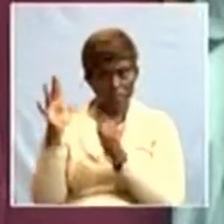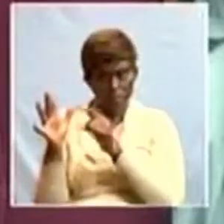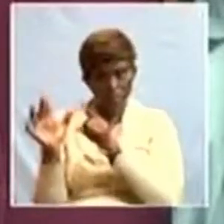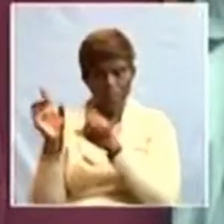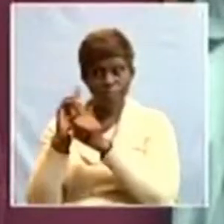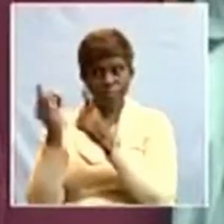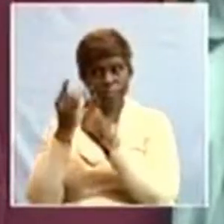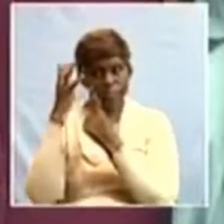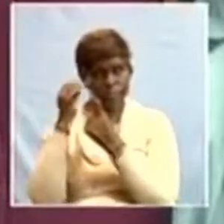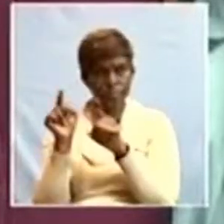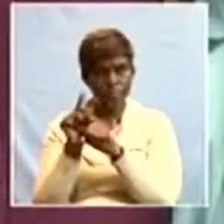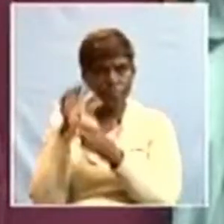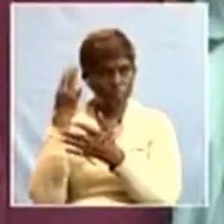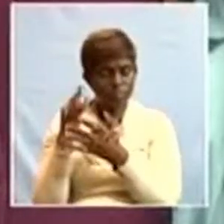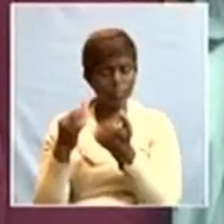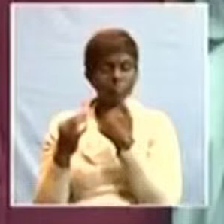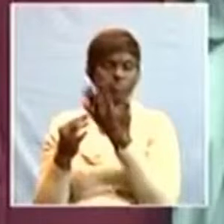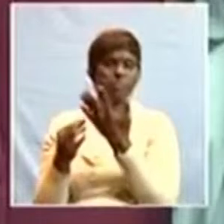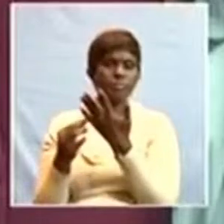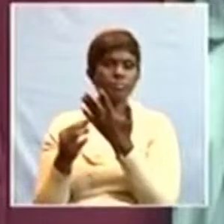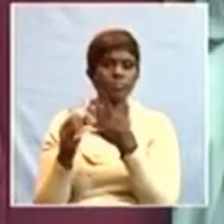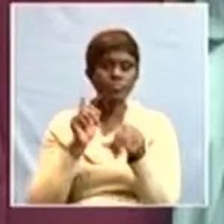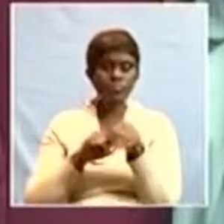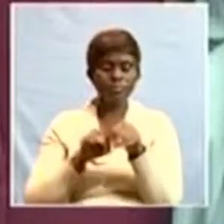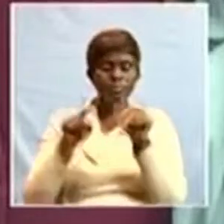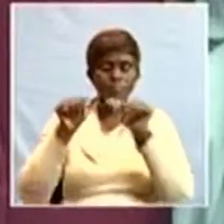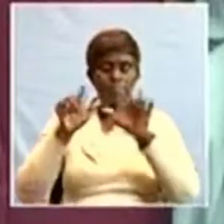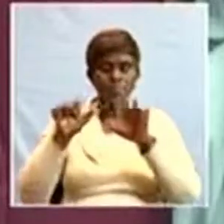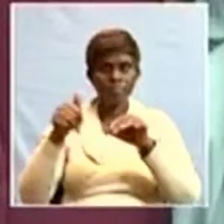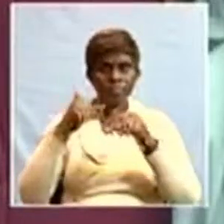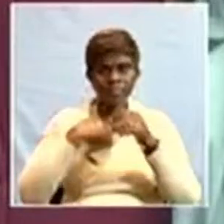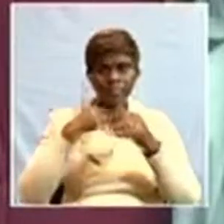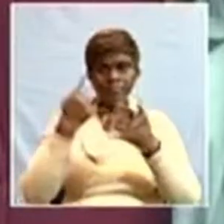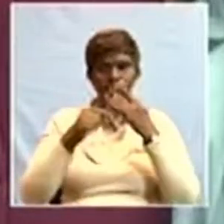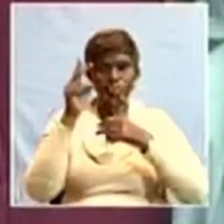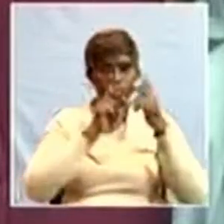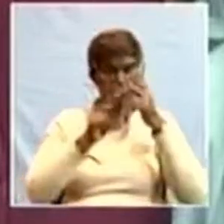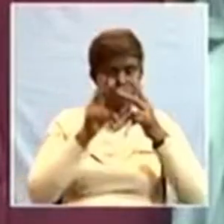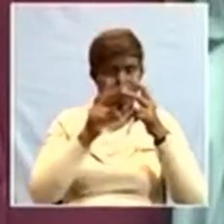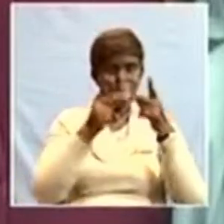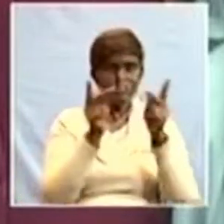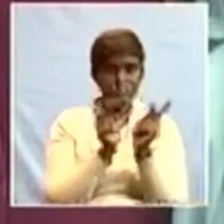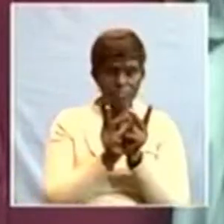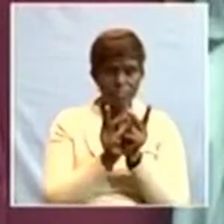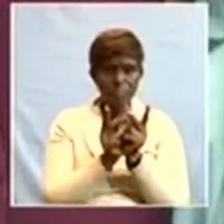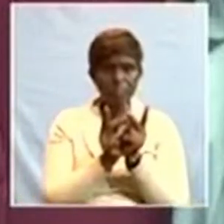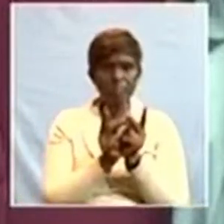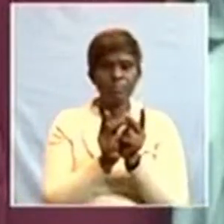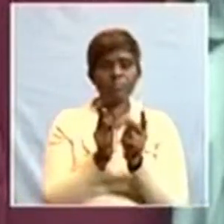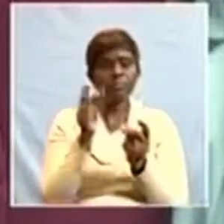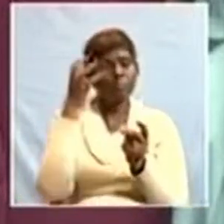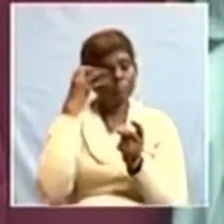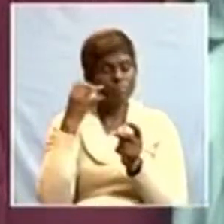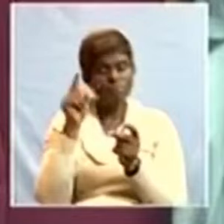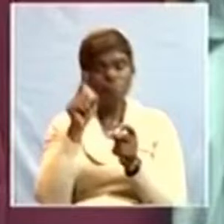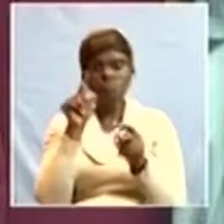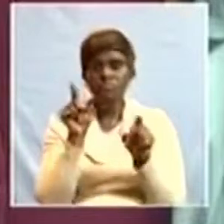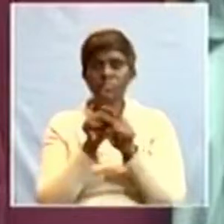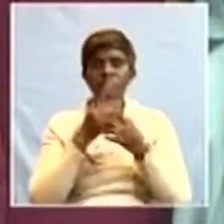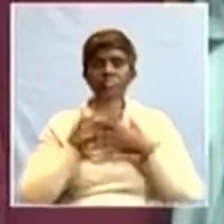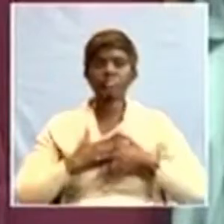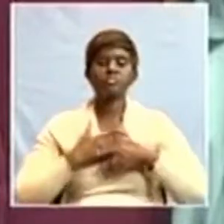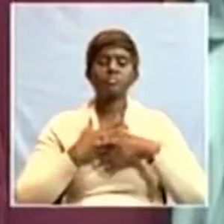district officer and a secretary. At the time that the auditors had visited the station, 1 officer was on maternity